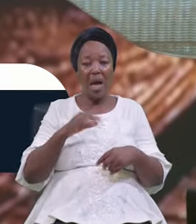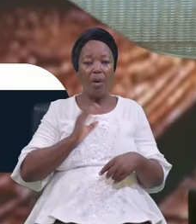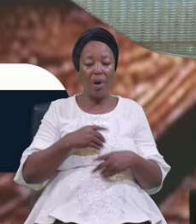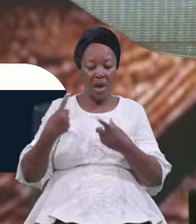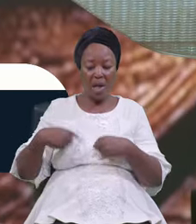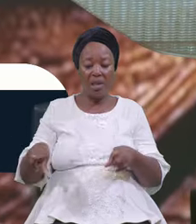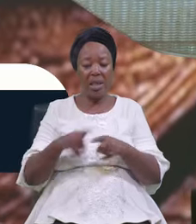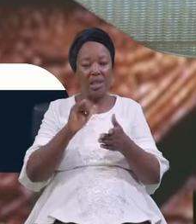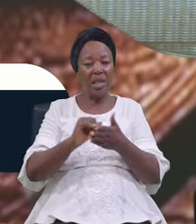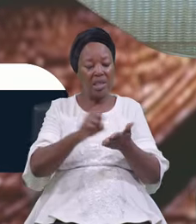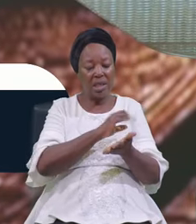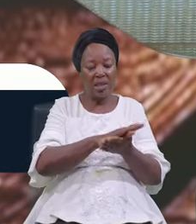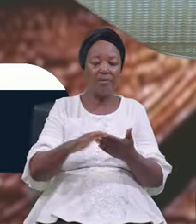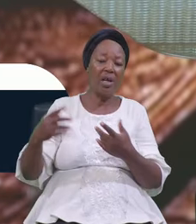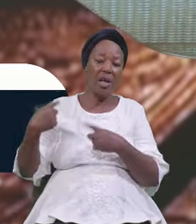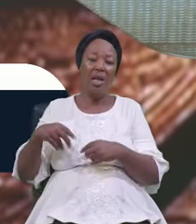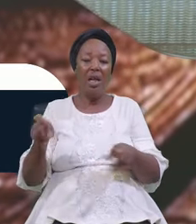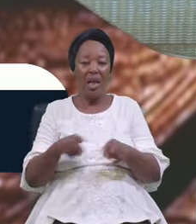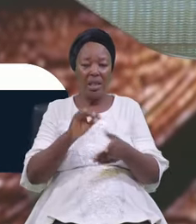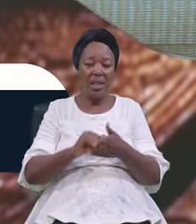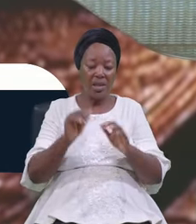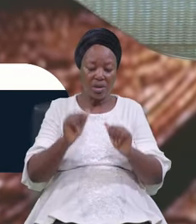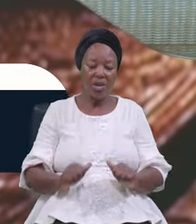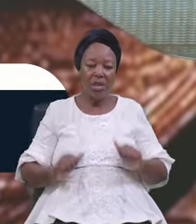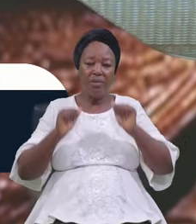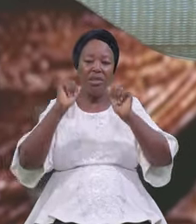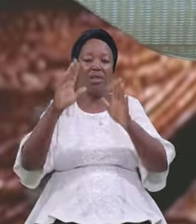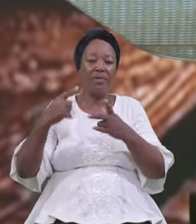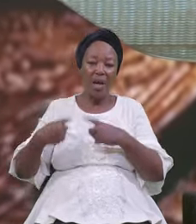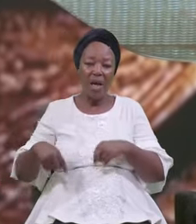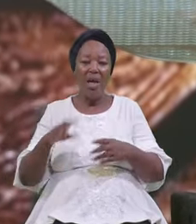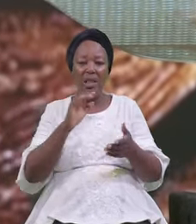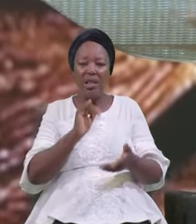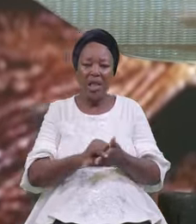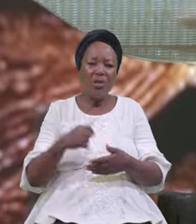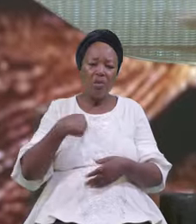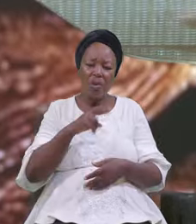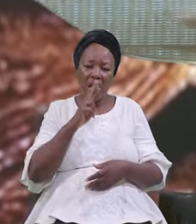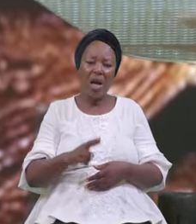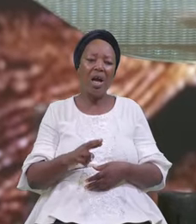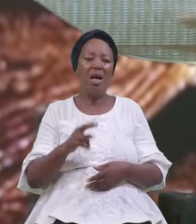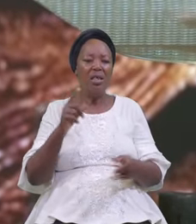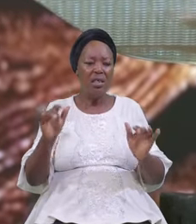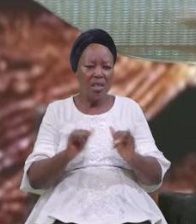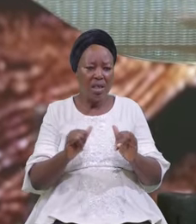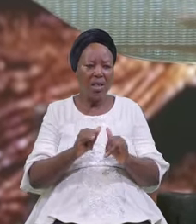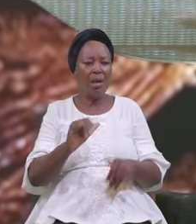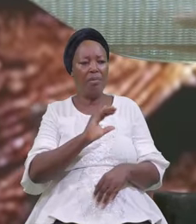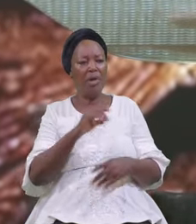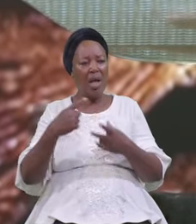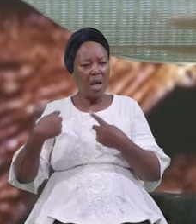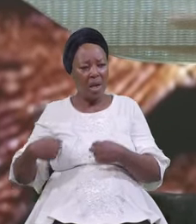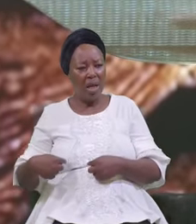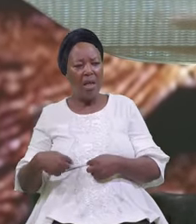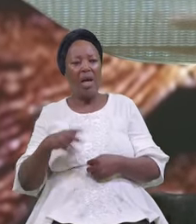sanctified heart, that submissive heart, that yielded heart, that were like-minded, having the